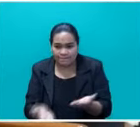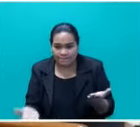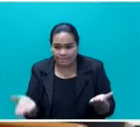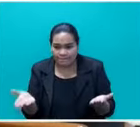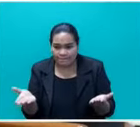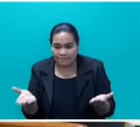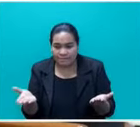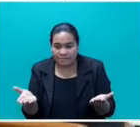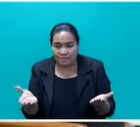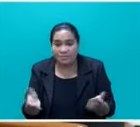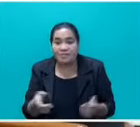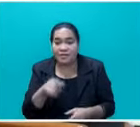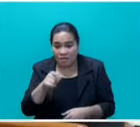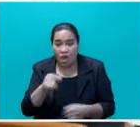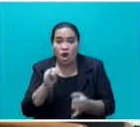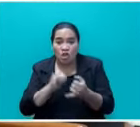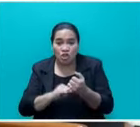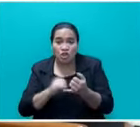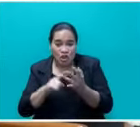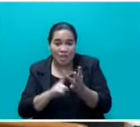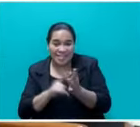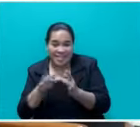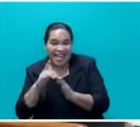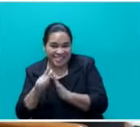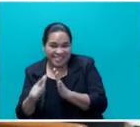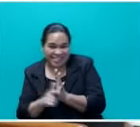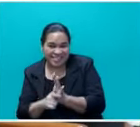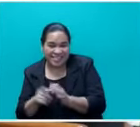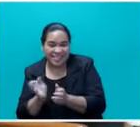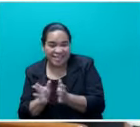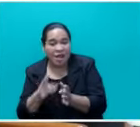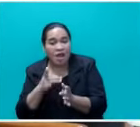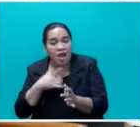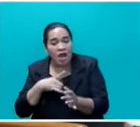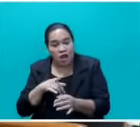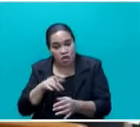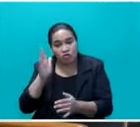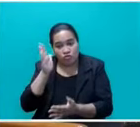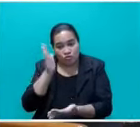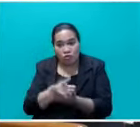is it true he was suspended as a result of the failed case against Honorable Nawai Kula?